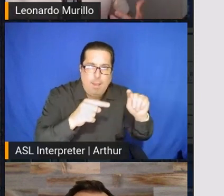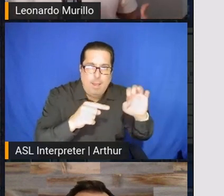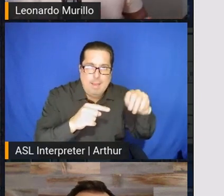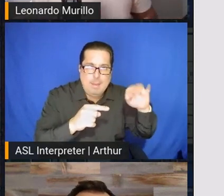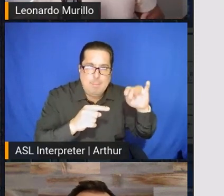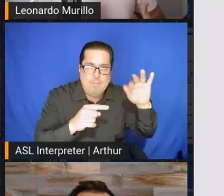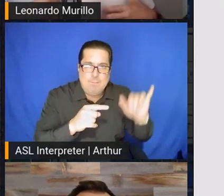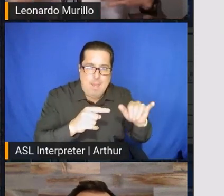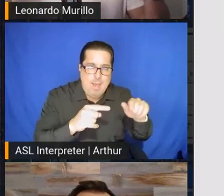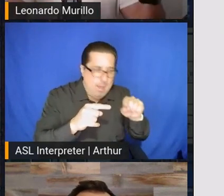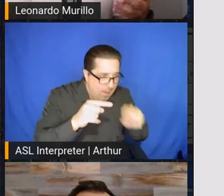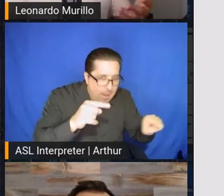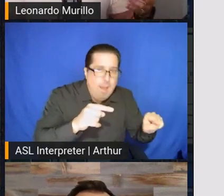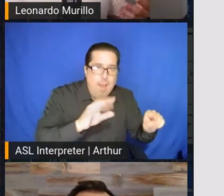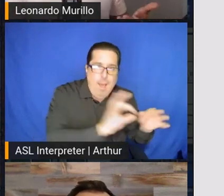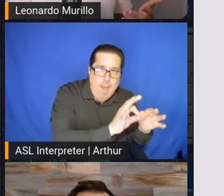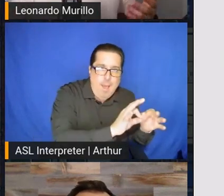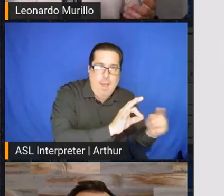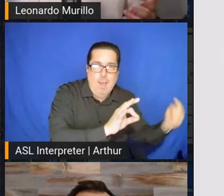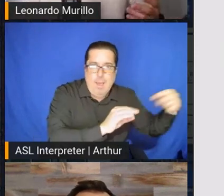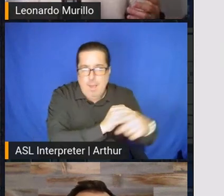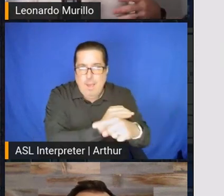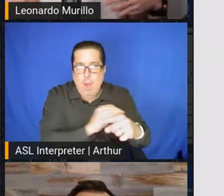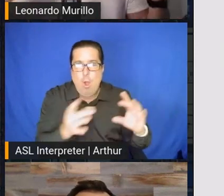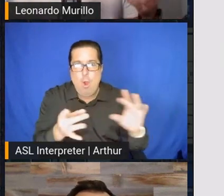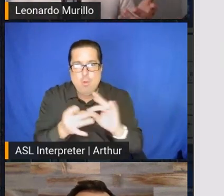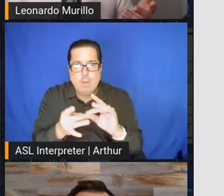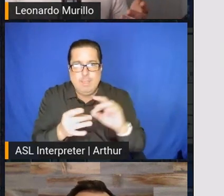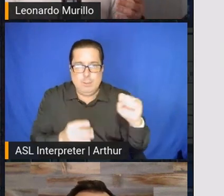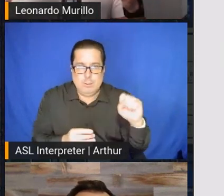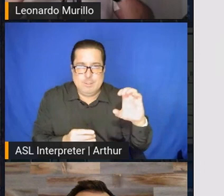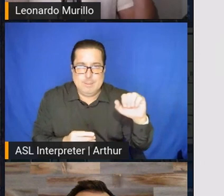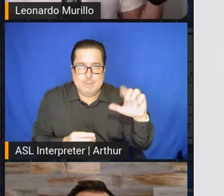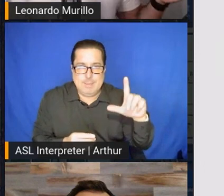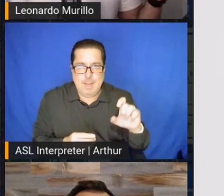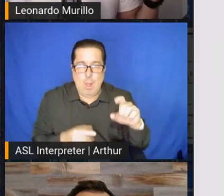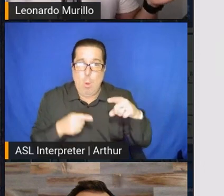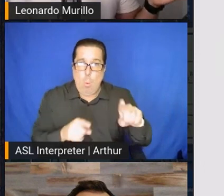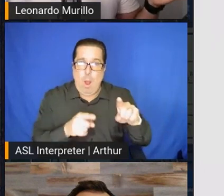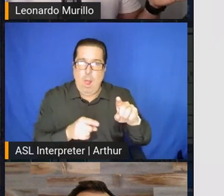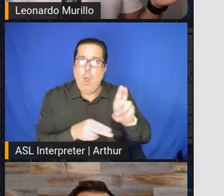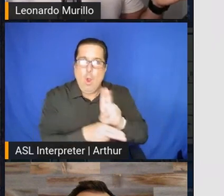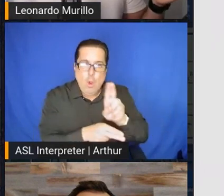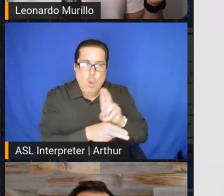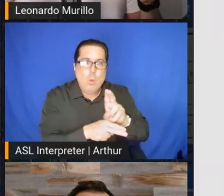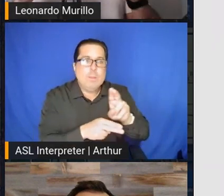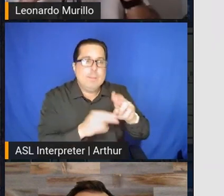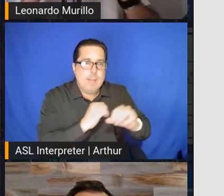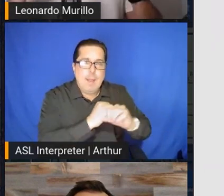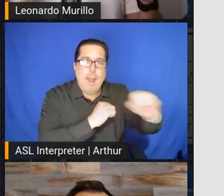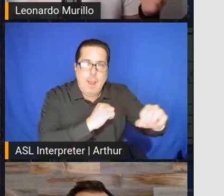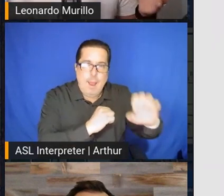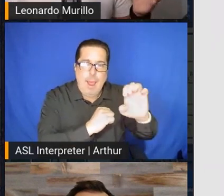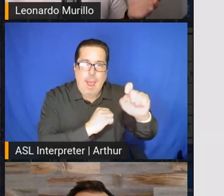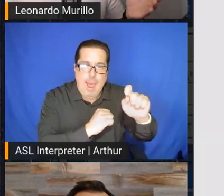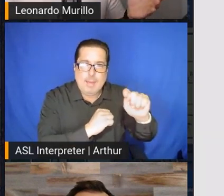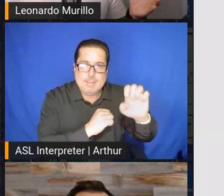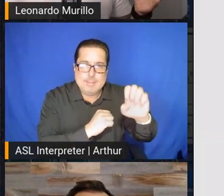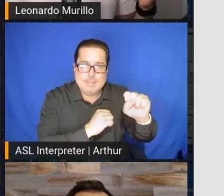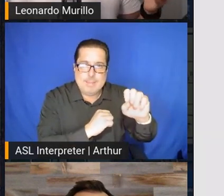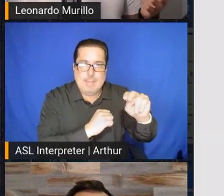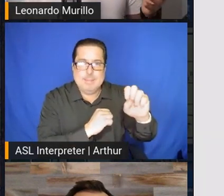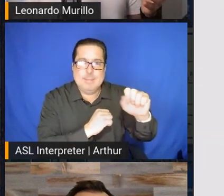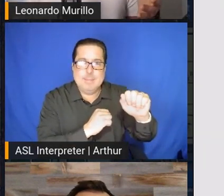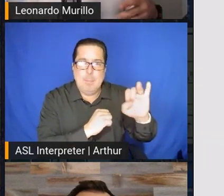makes it very, very easy to reach scale while allowing extensibility and